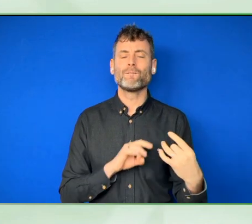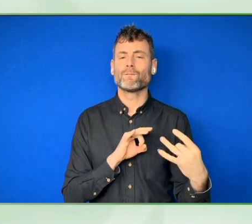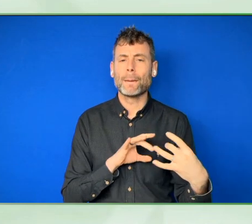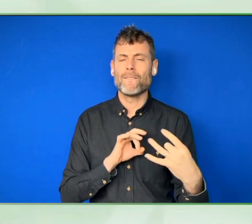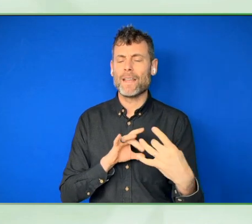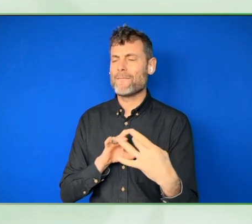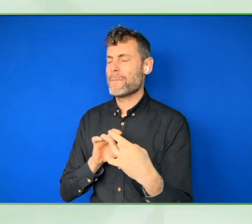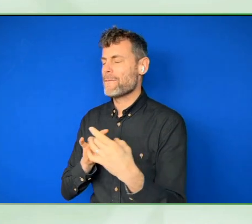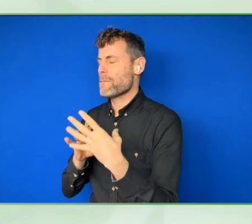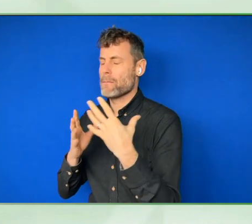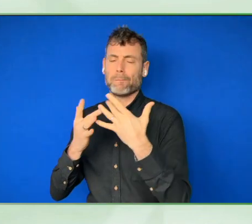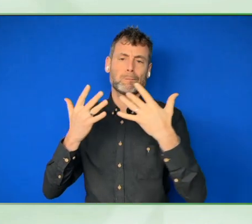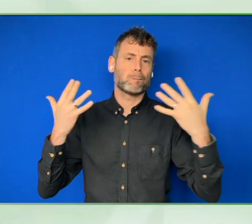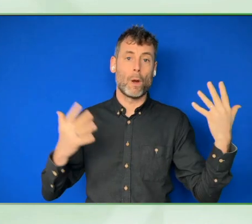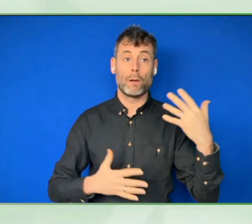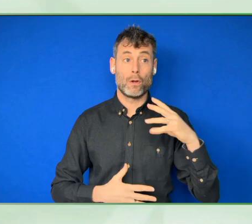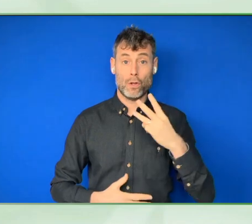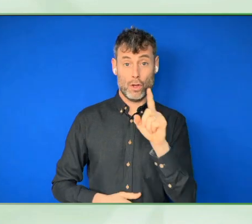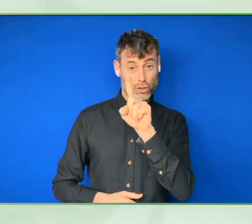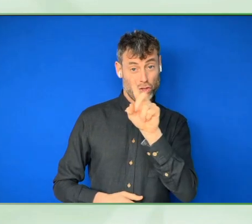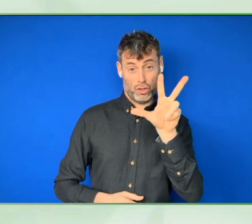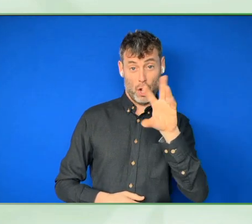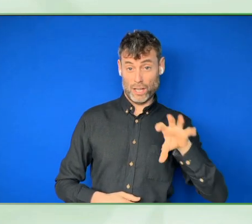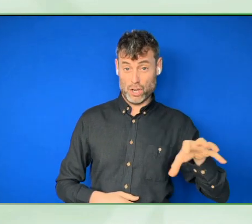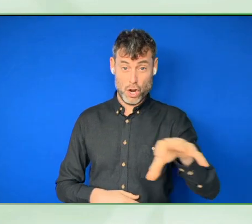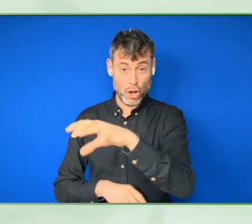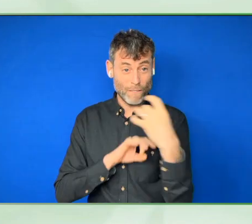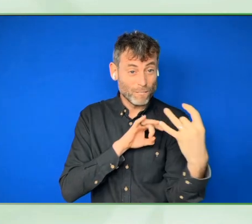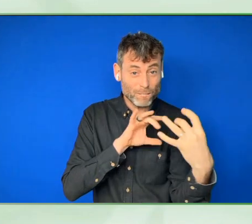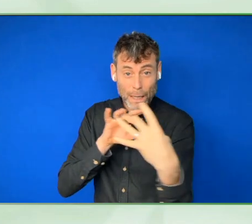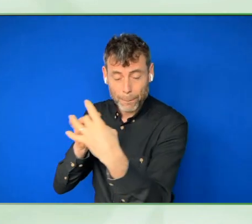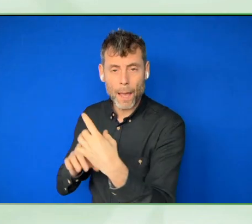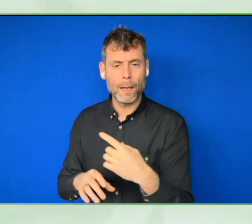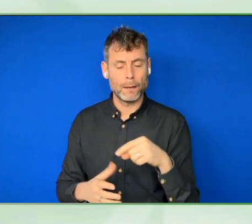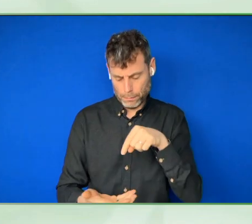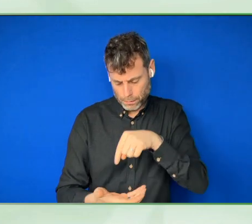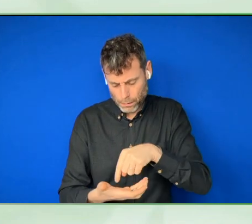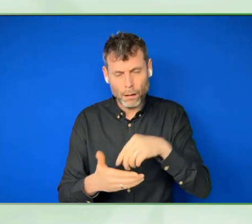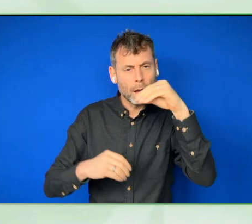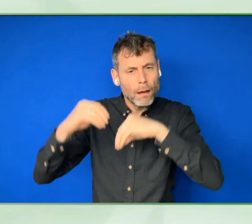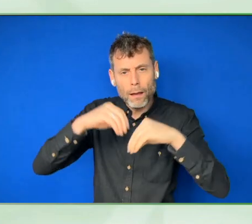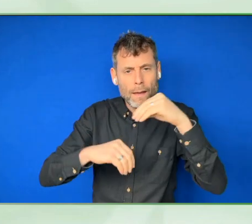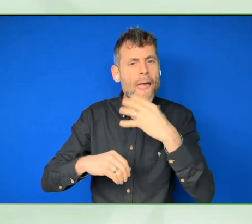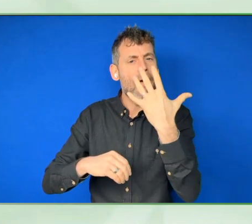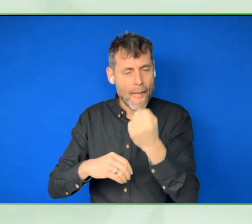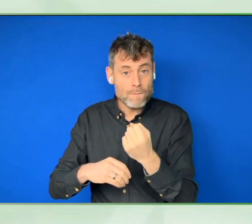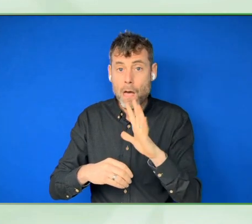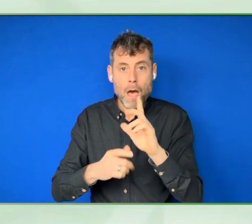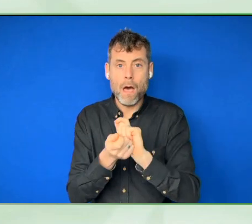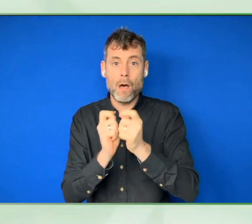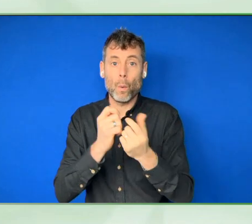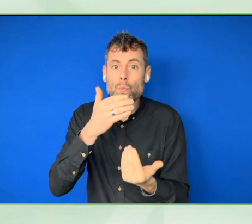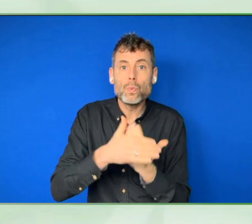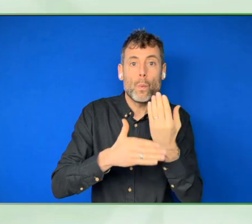the product is continually evolving. There are new features underway. As Professor Assad mentioned, we're working with AI regarding